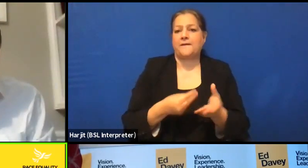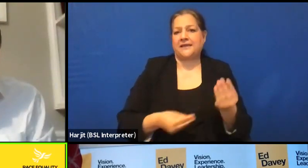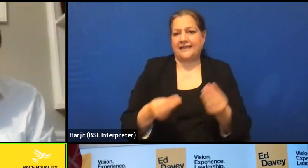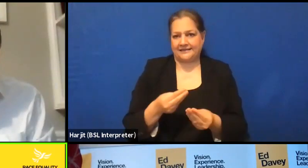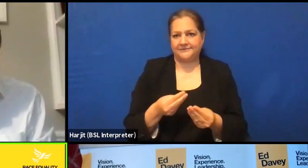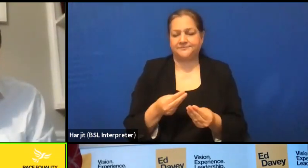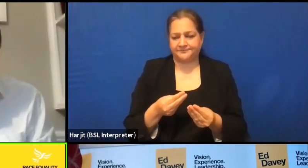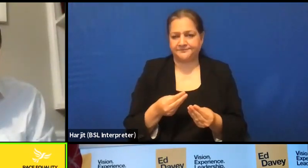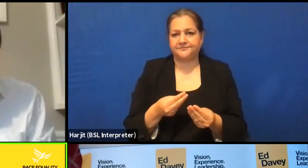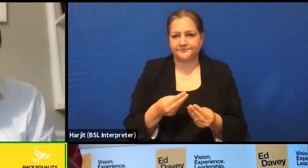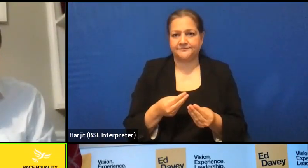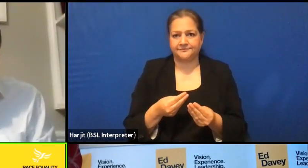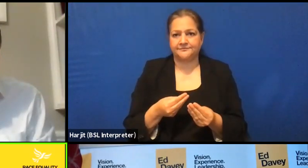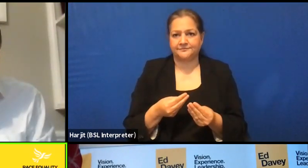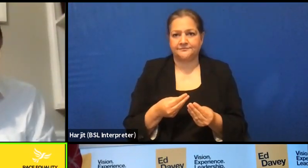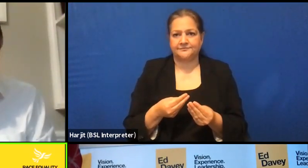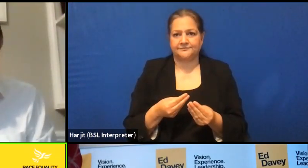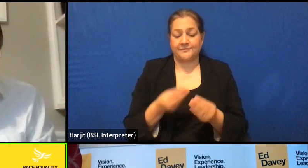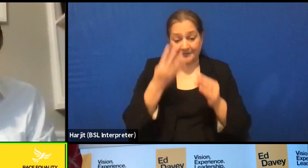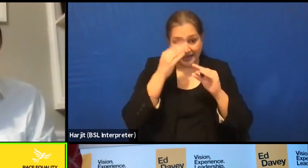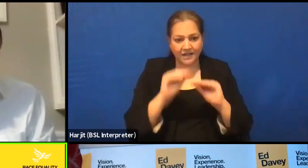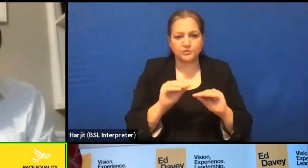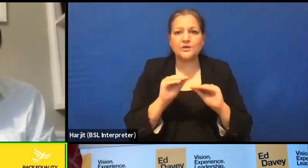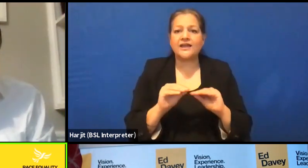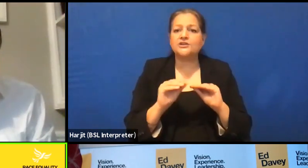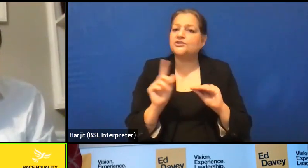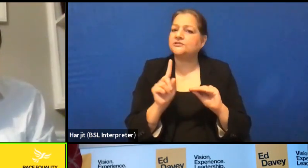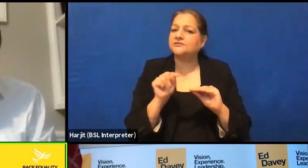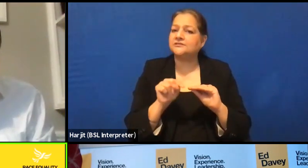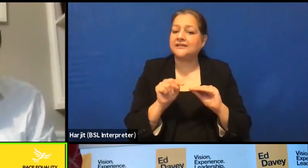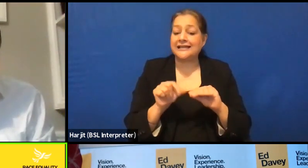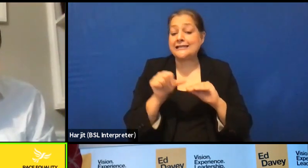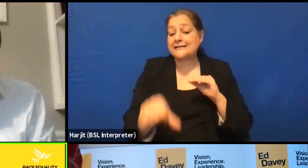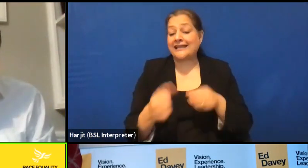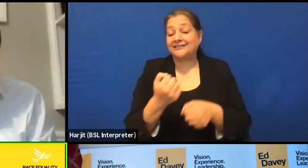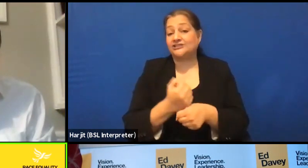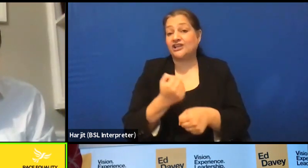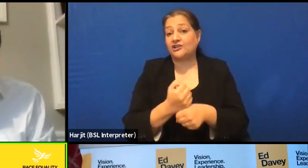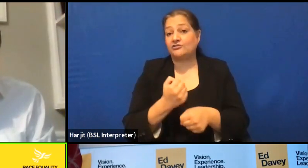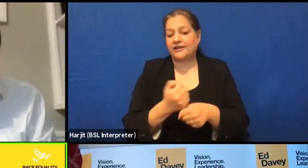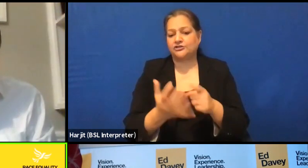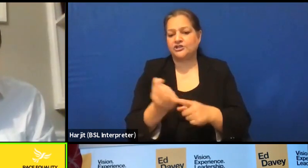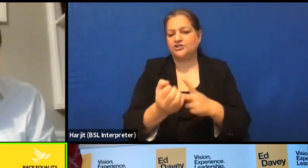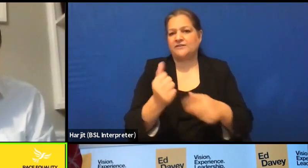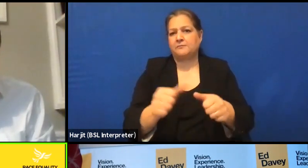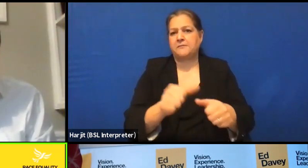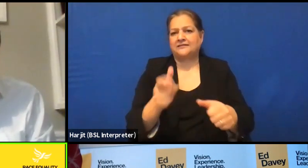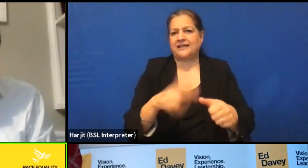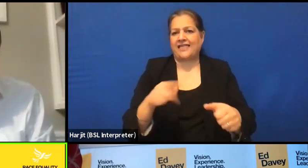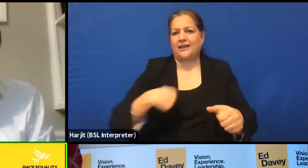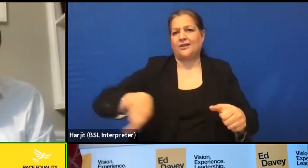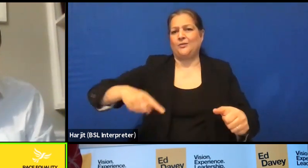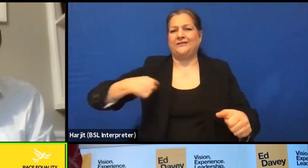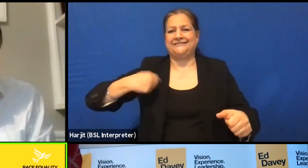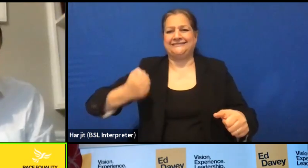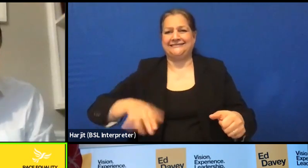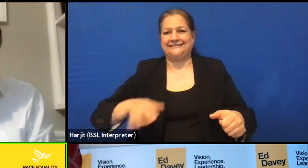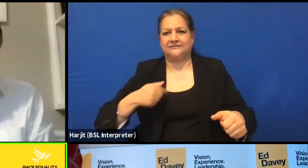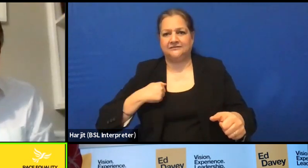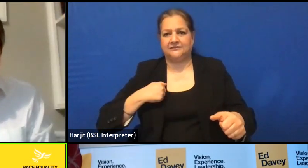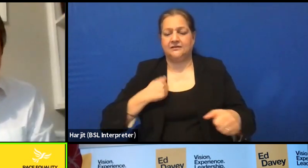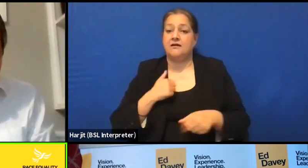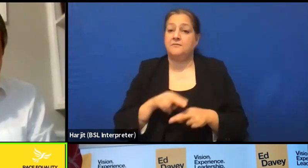education, that opportunity for the next generation to do better than you did, that sense of opportunity. My own family,